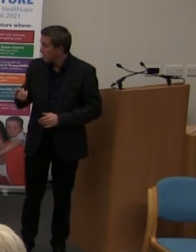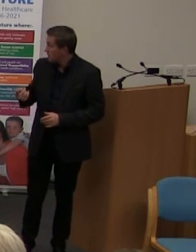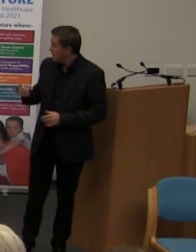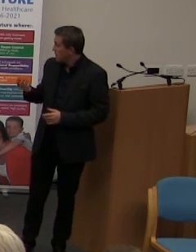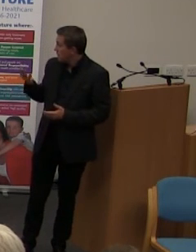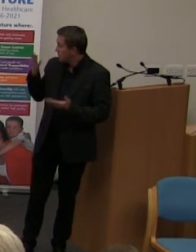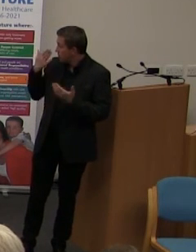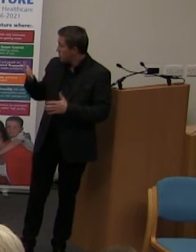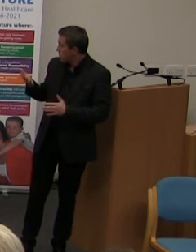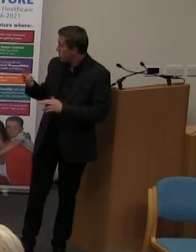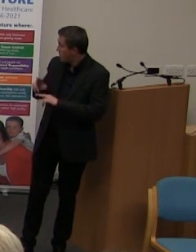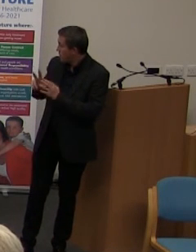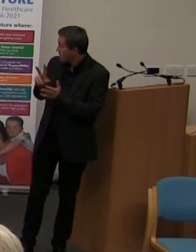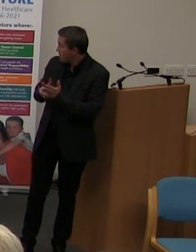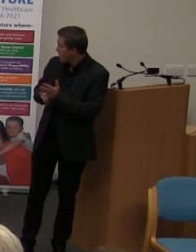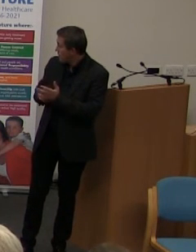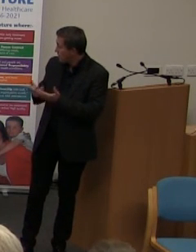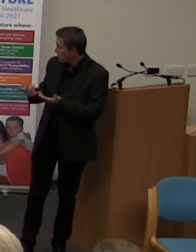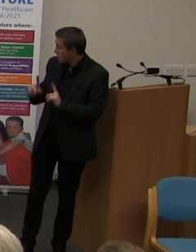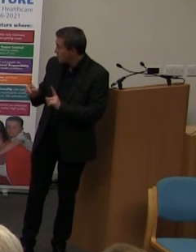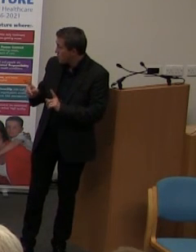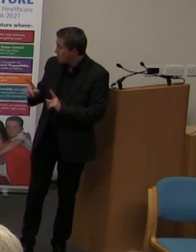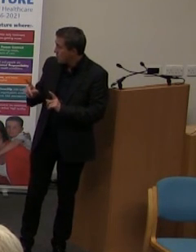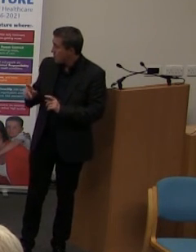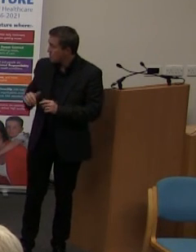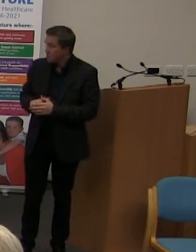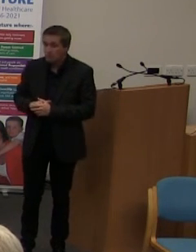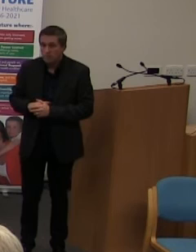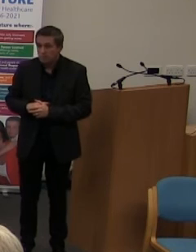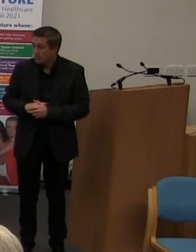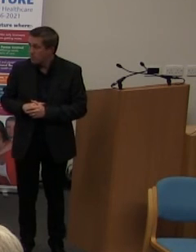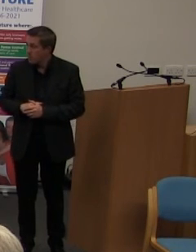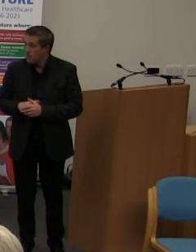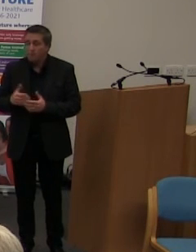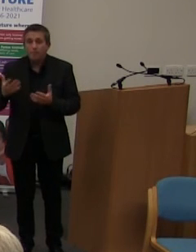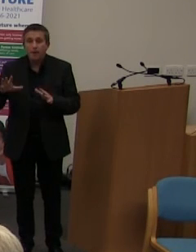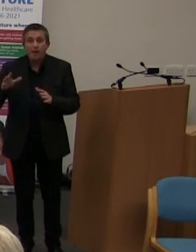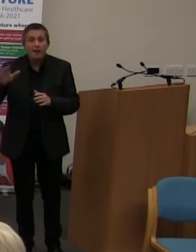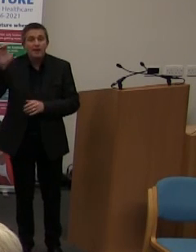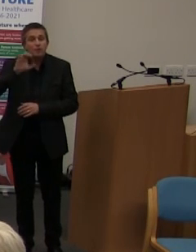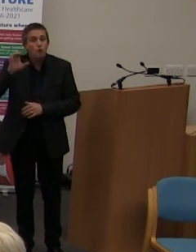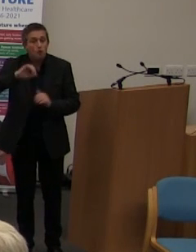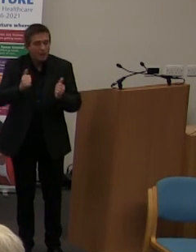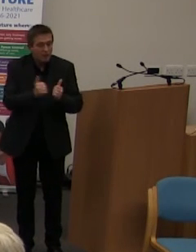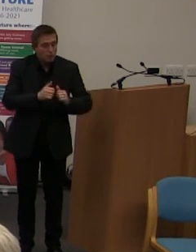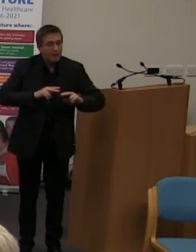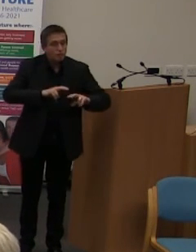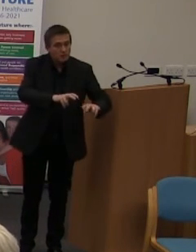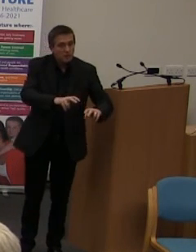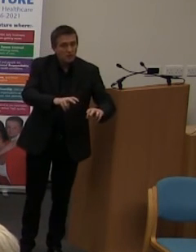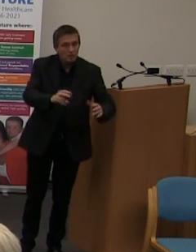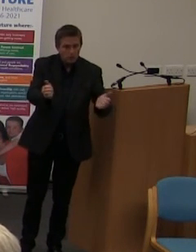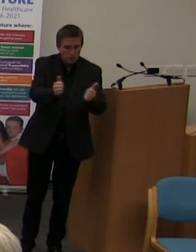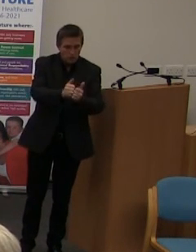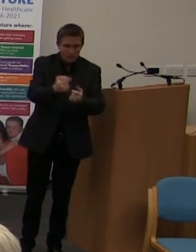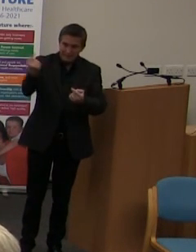within Forth Valley, but if there's a particular research project agreed with Europe, then that would be an individual agreement